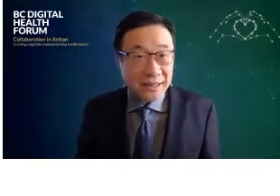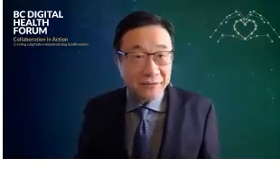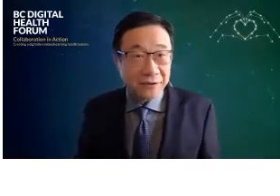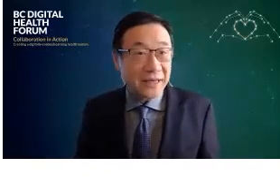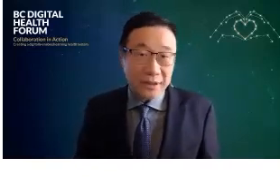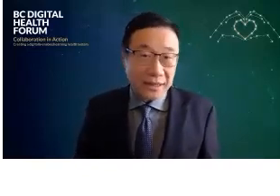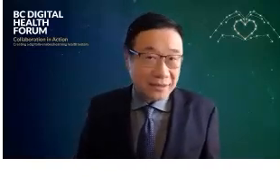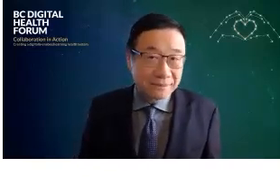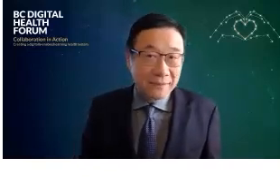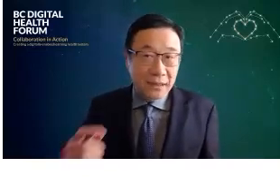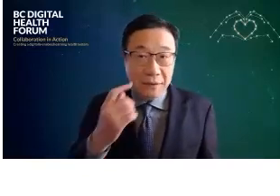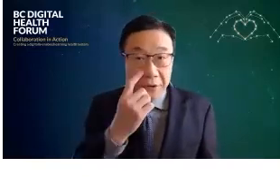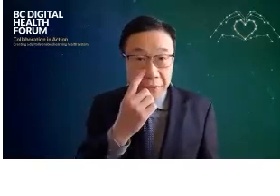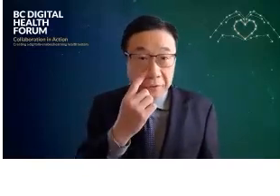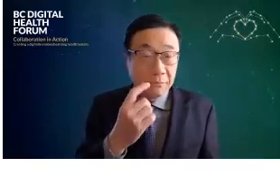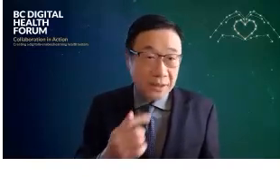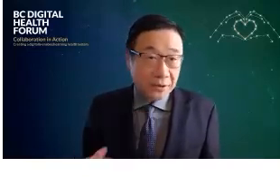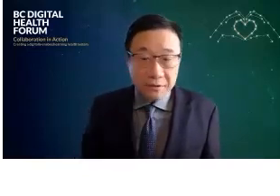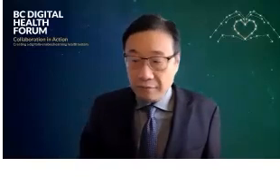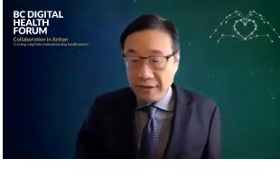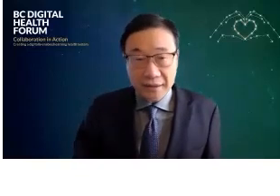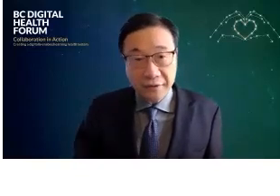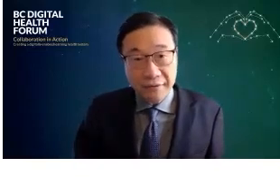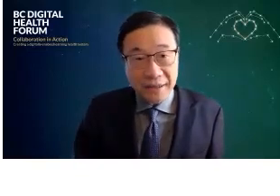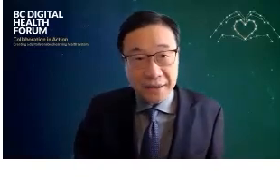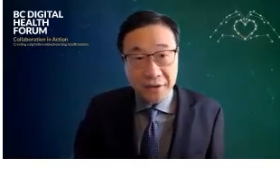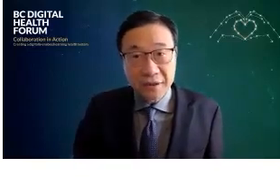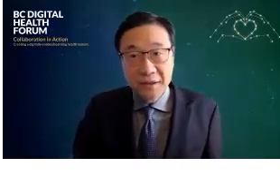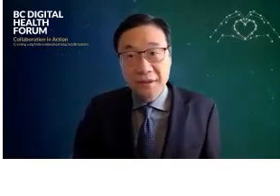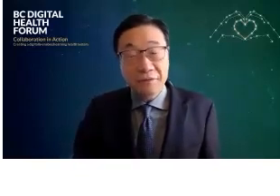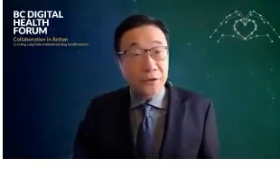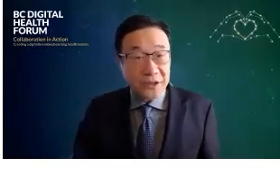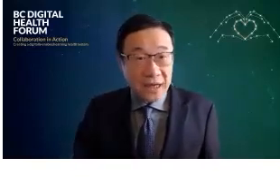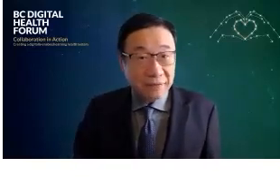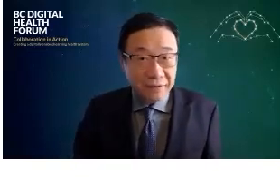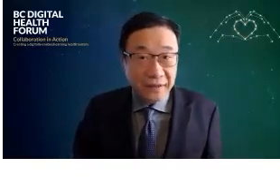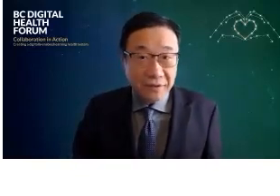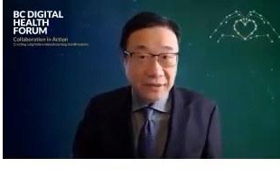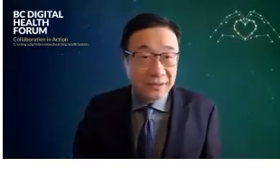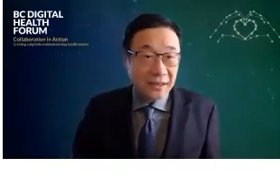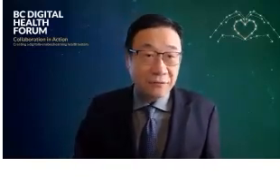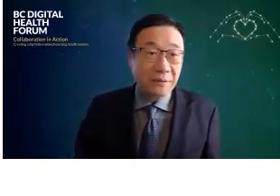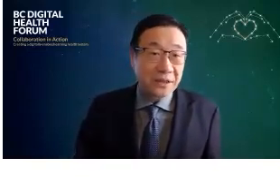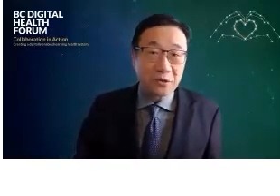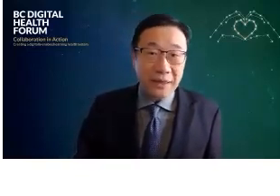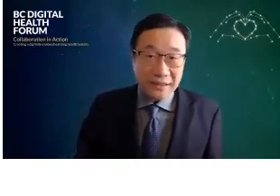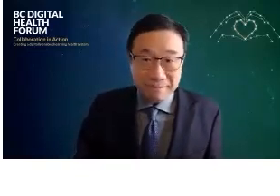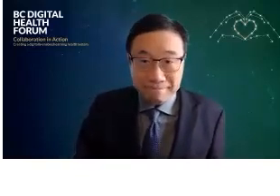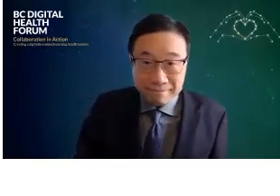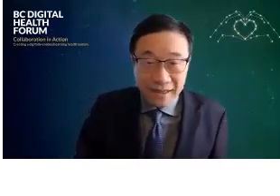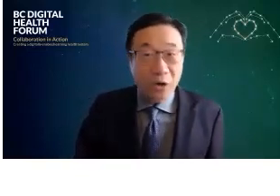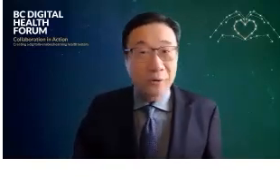life itself. You can't predict. You know, new mother with their 3-month-old, the first time with fever and vomited